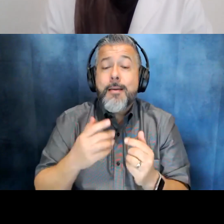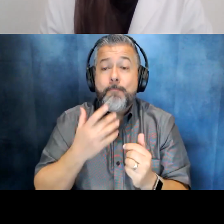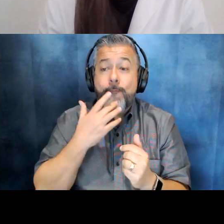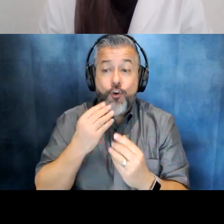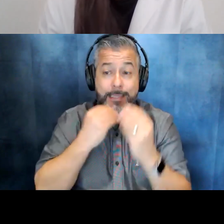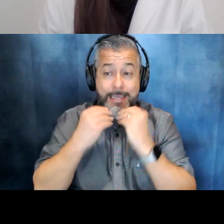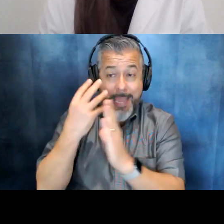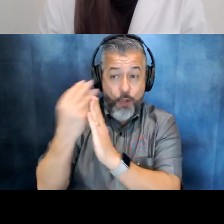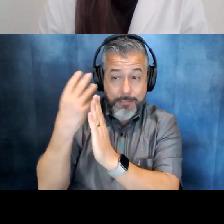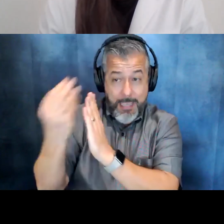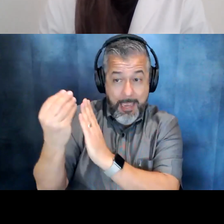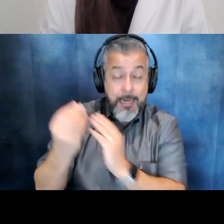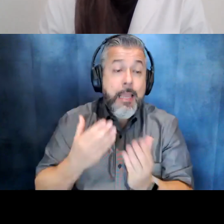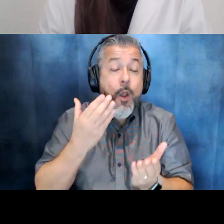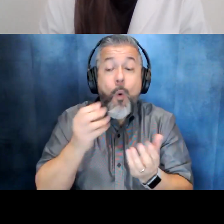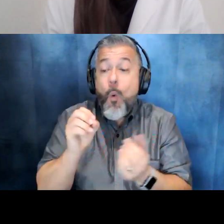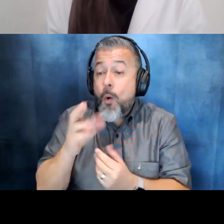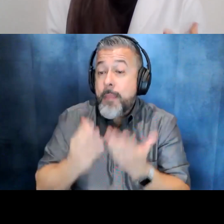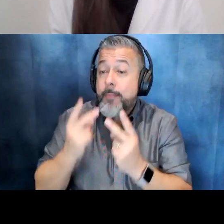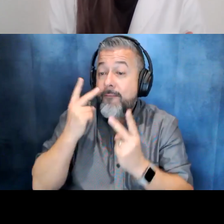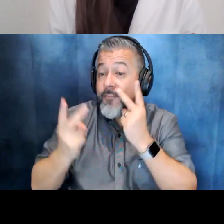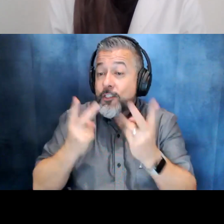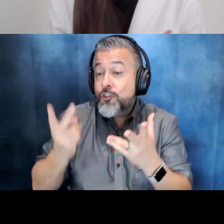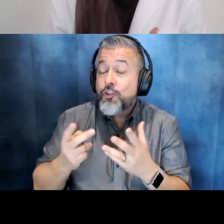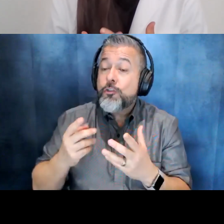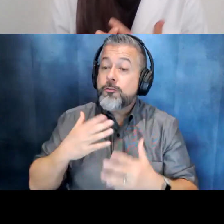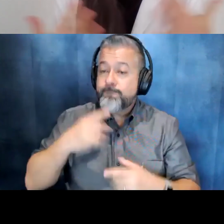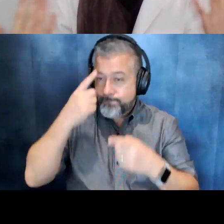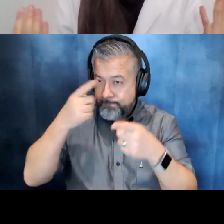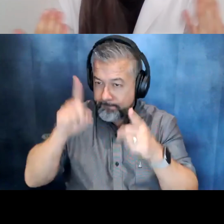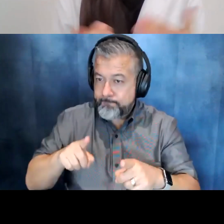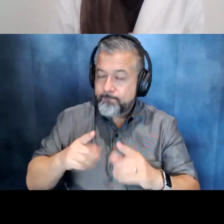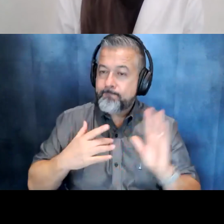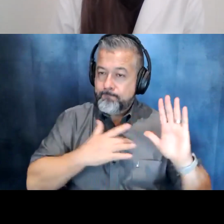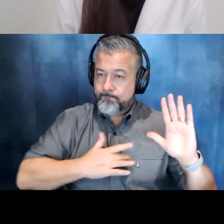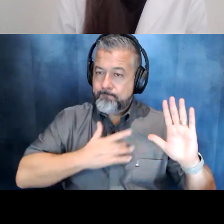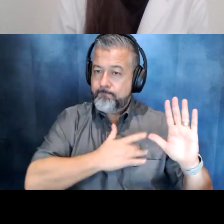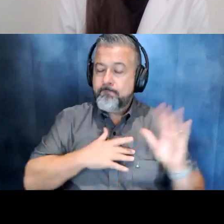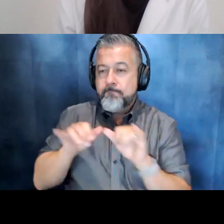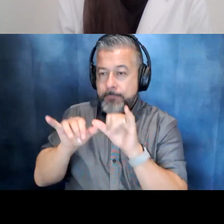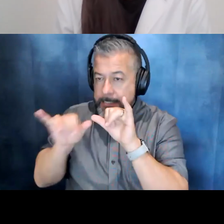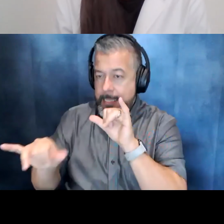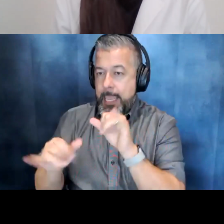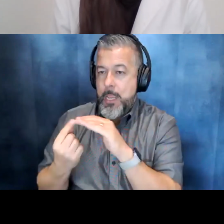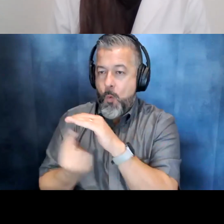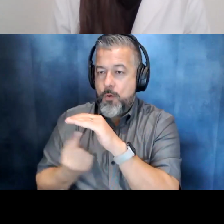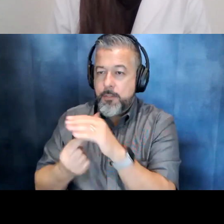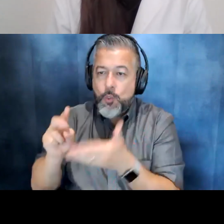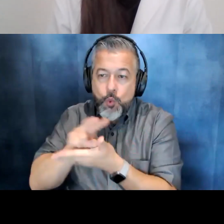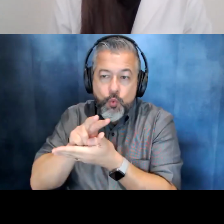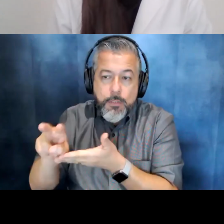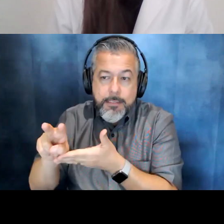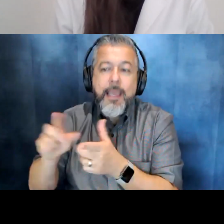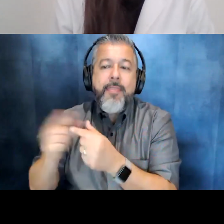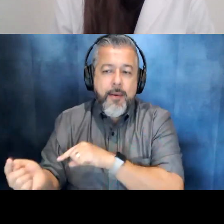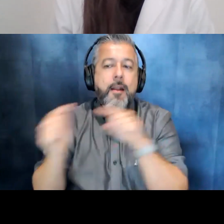able to quarantine for 2 weeks before interacting. Not everyone has that time, but that can help. And then